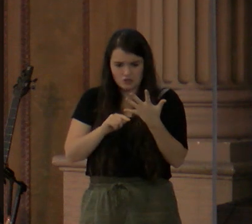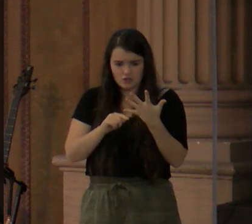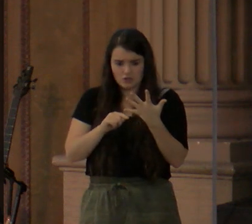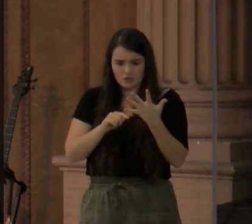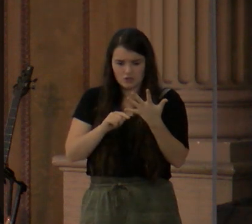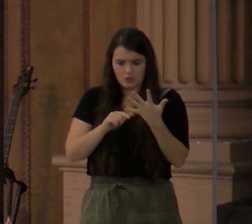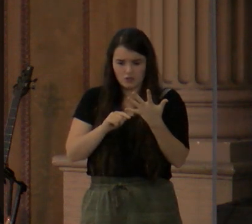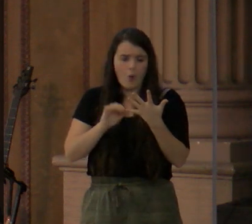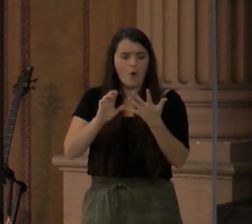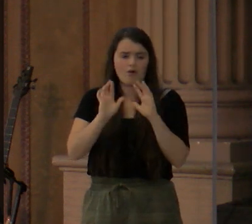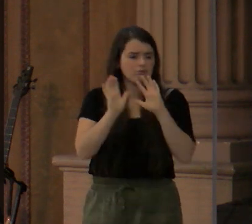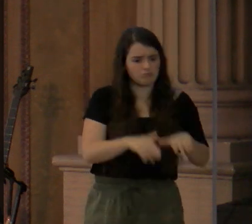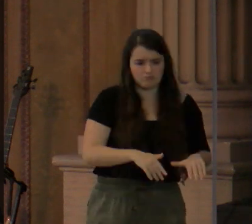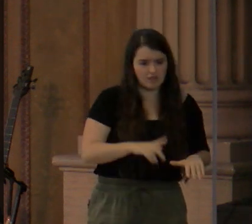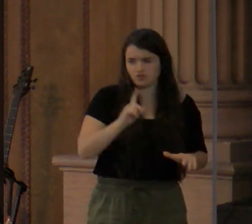that?